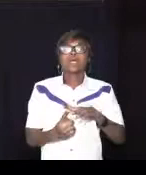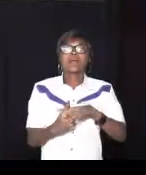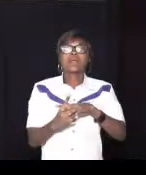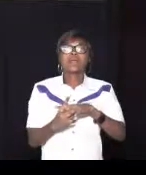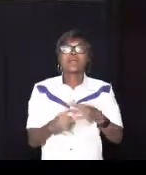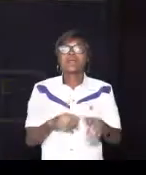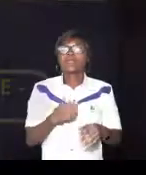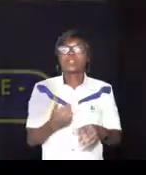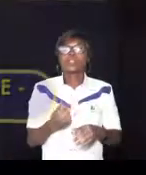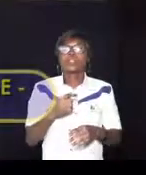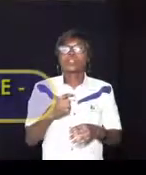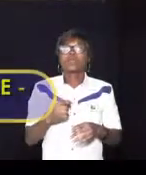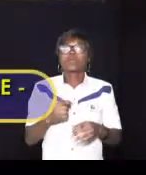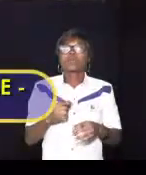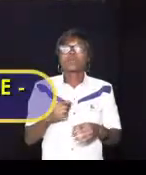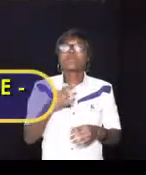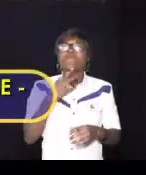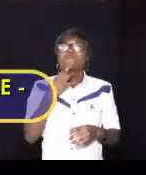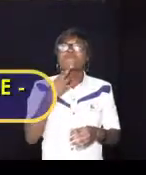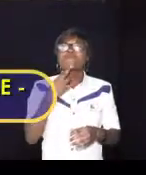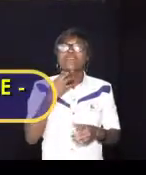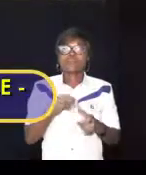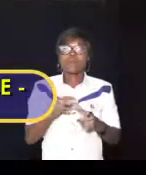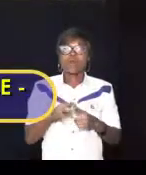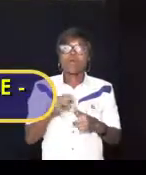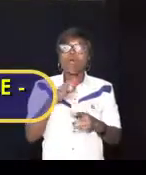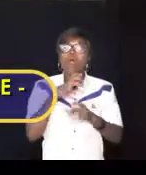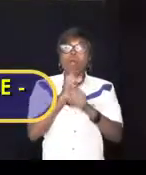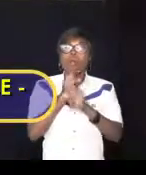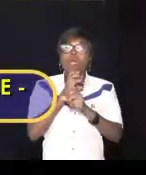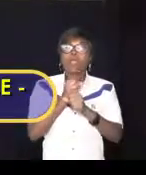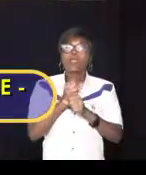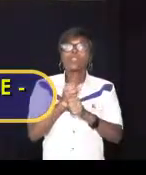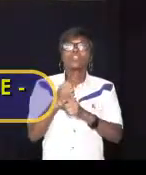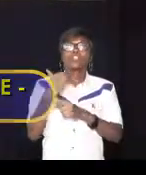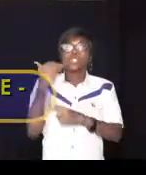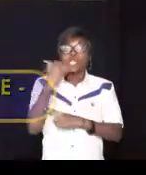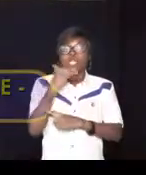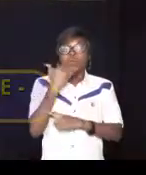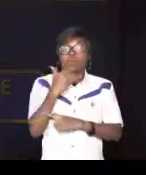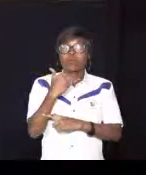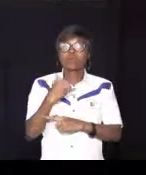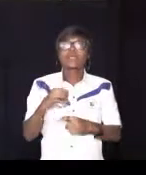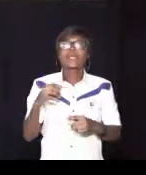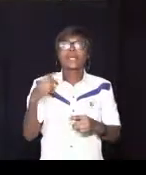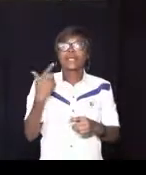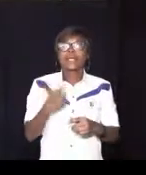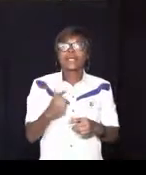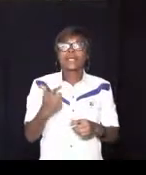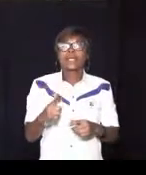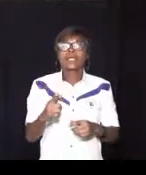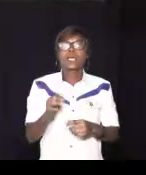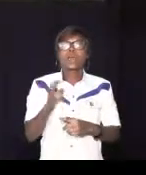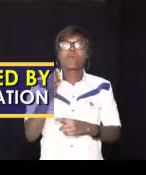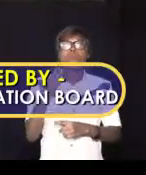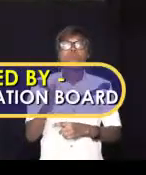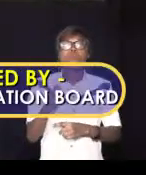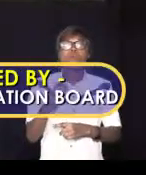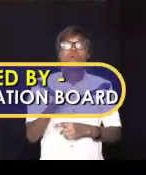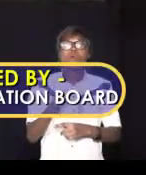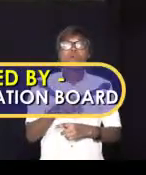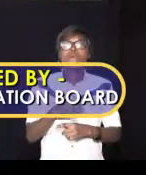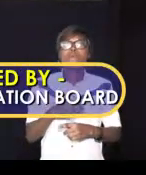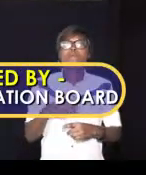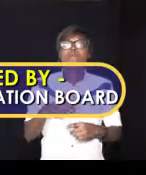of red, orange, yellow, green,